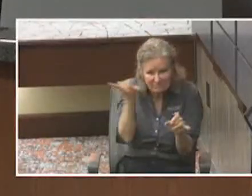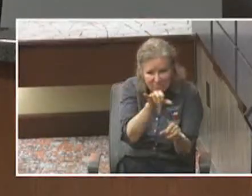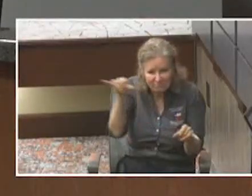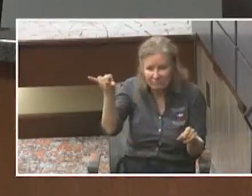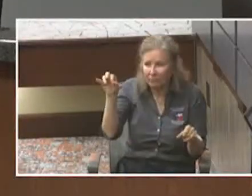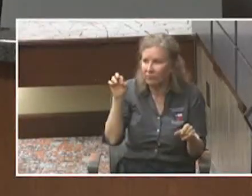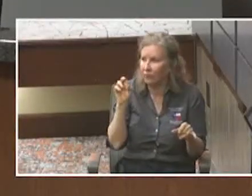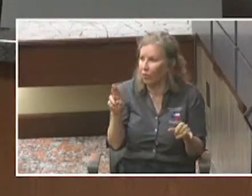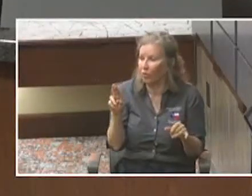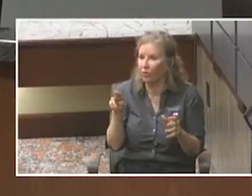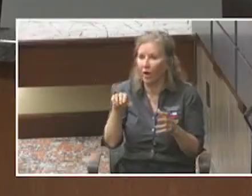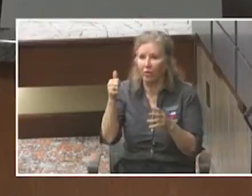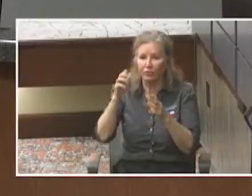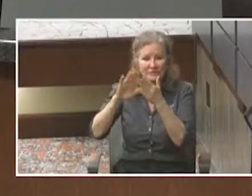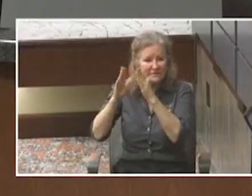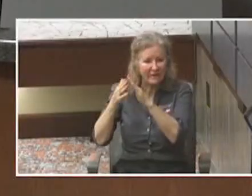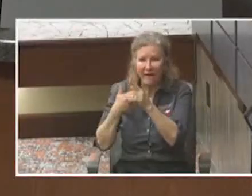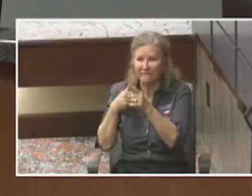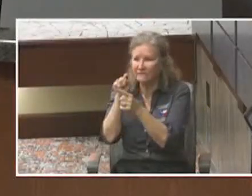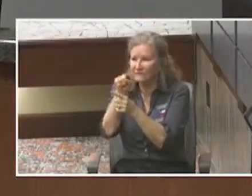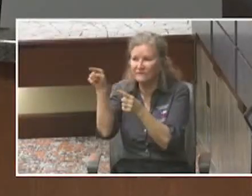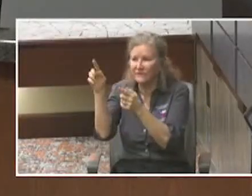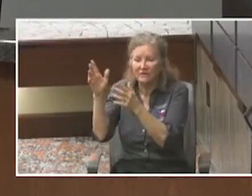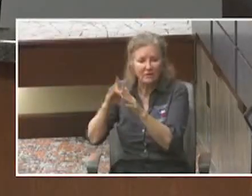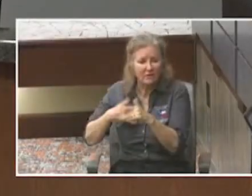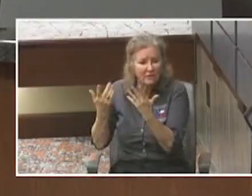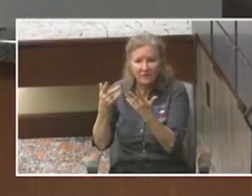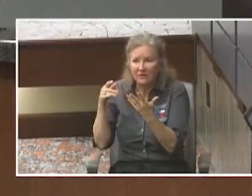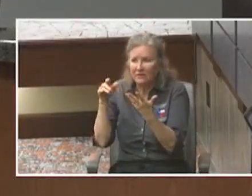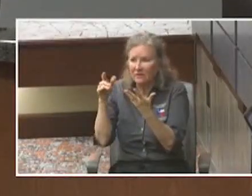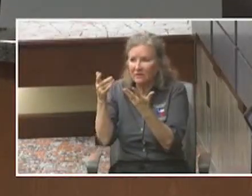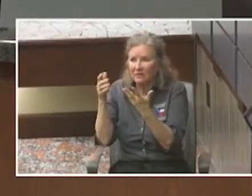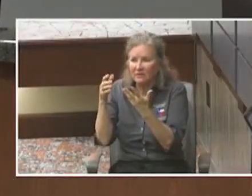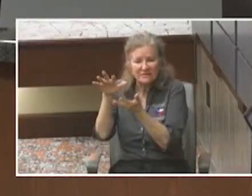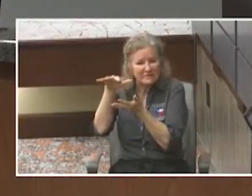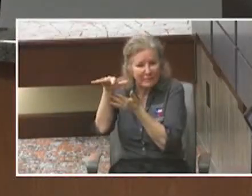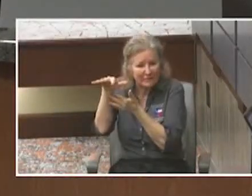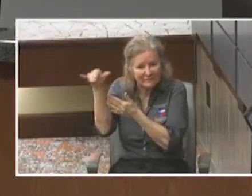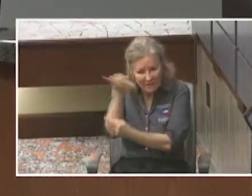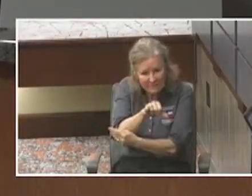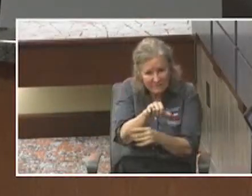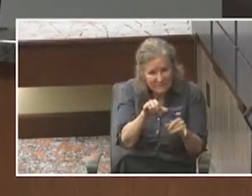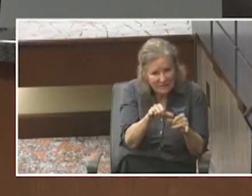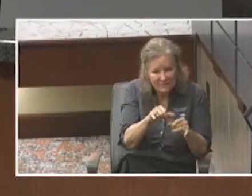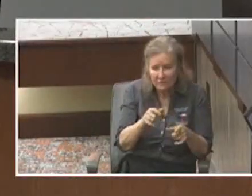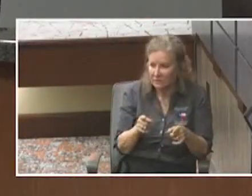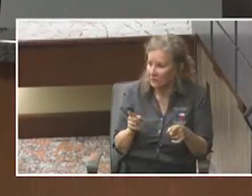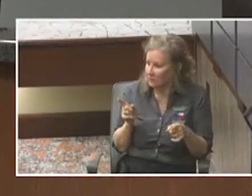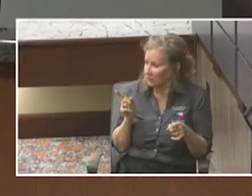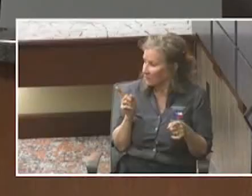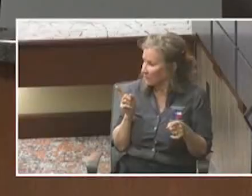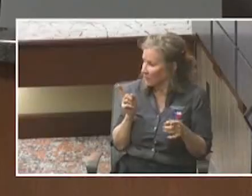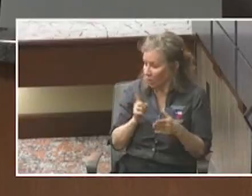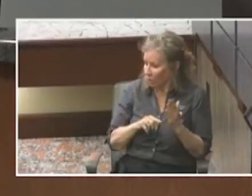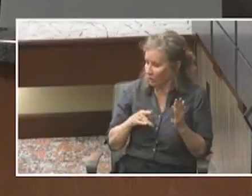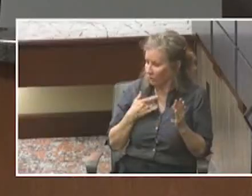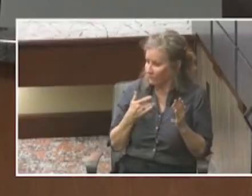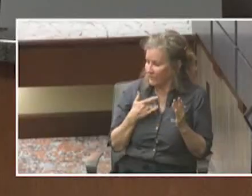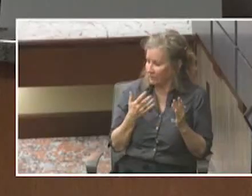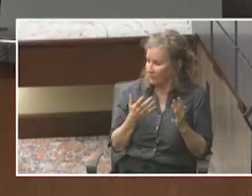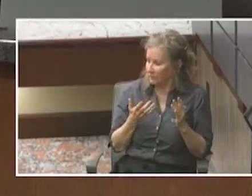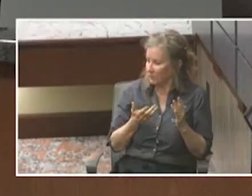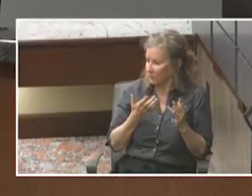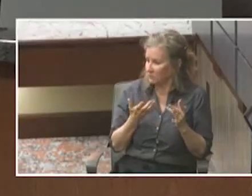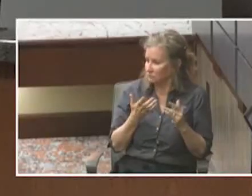thoroughfare. Is there any sort of fine tuning or strategy? Do you feel like there's been any nuggets unveiled in the